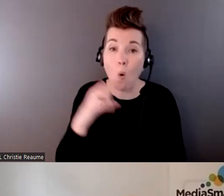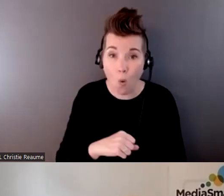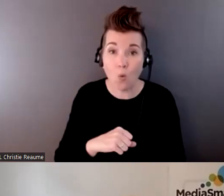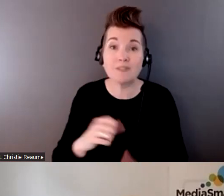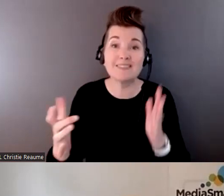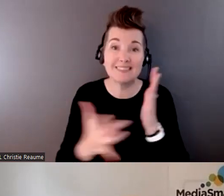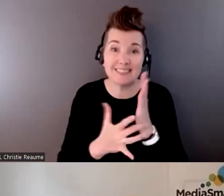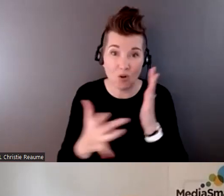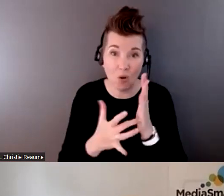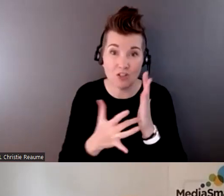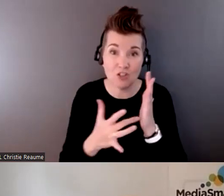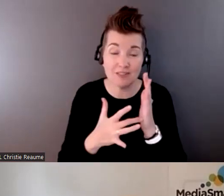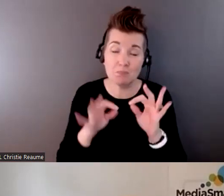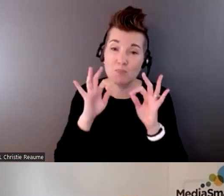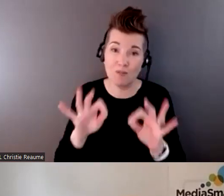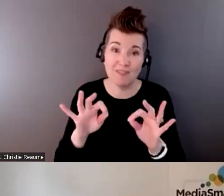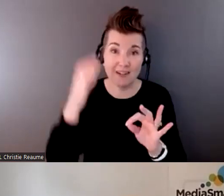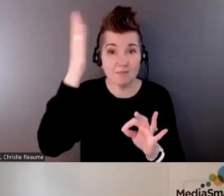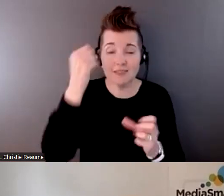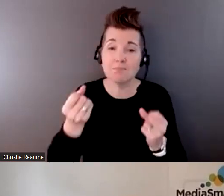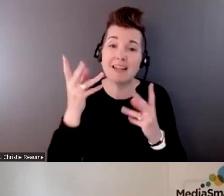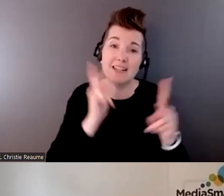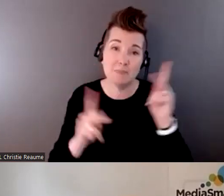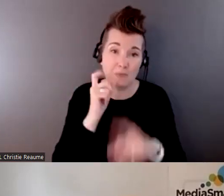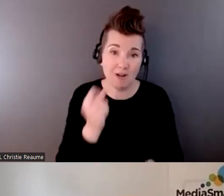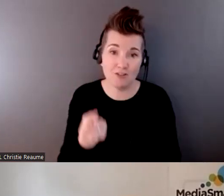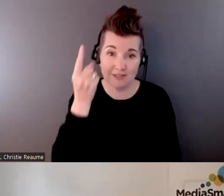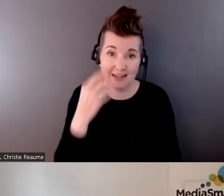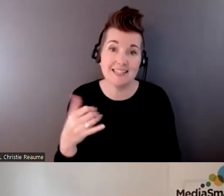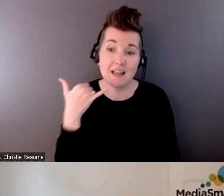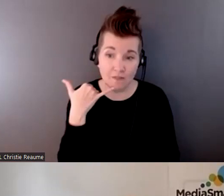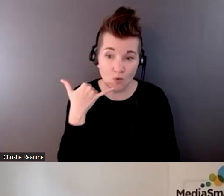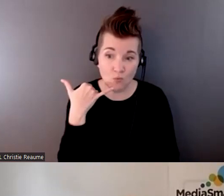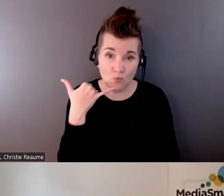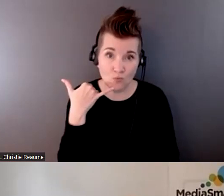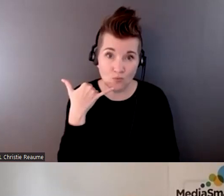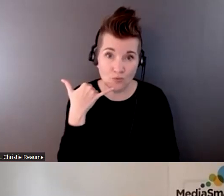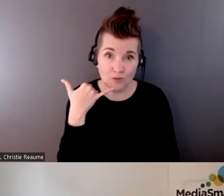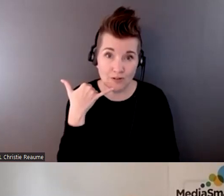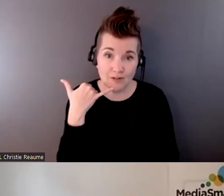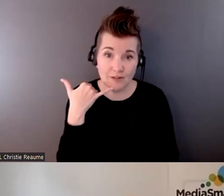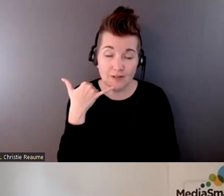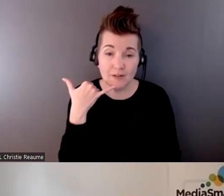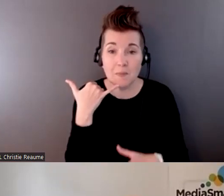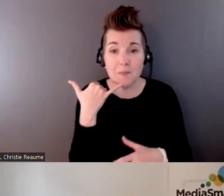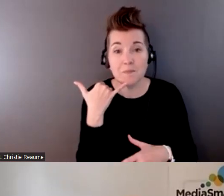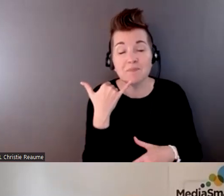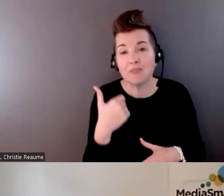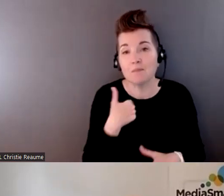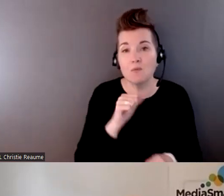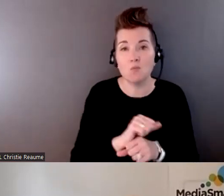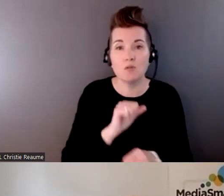be something because a lot of people relate to that and it's just something to consider I I've been in a long-term care